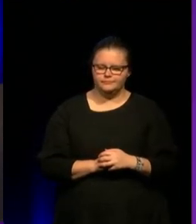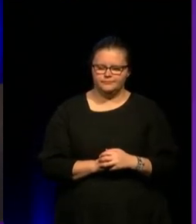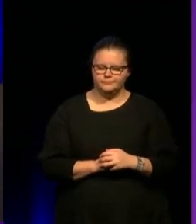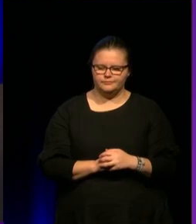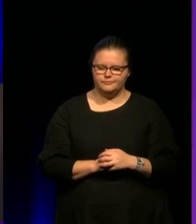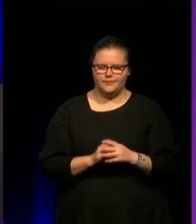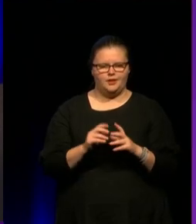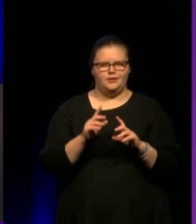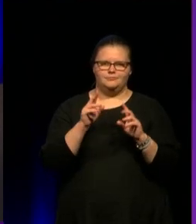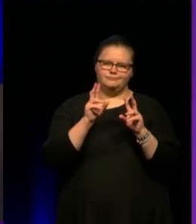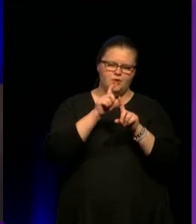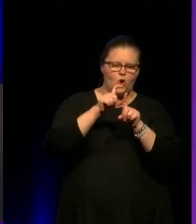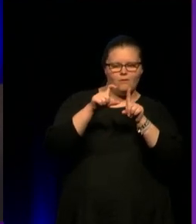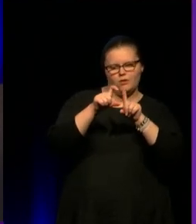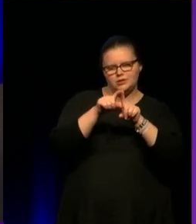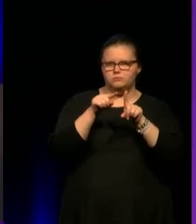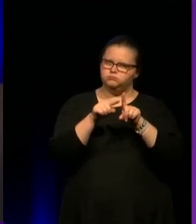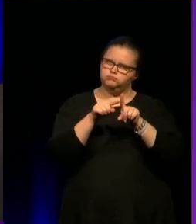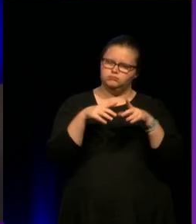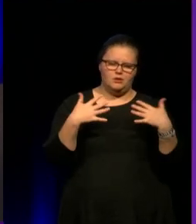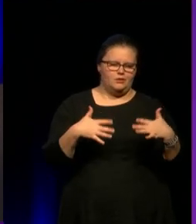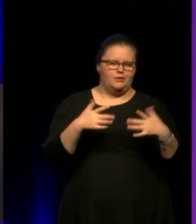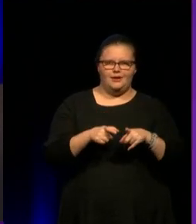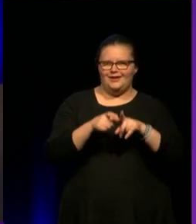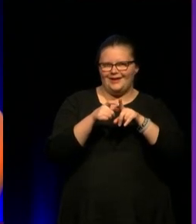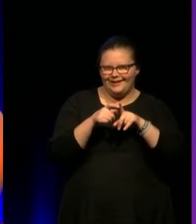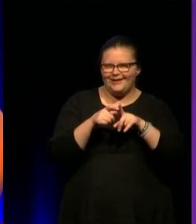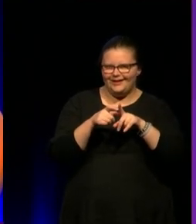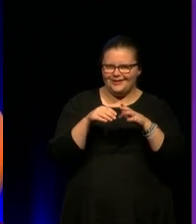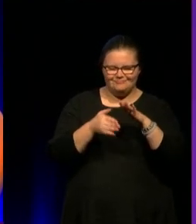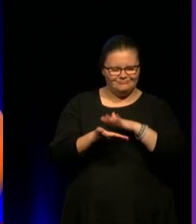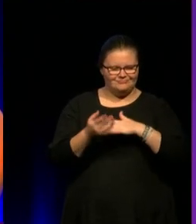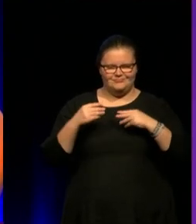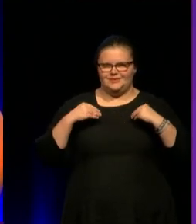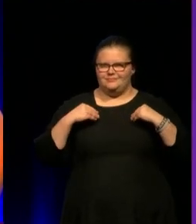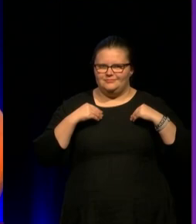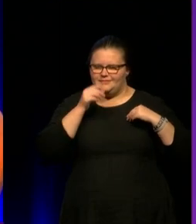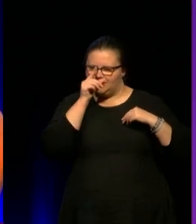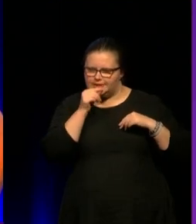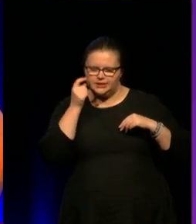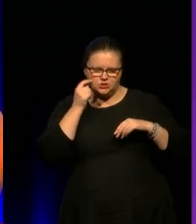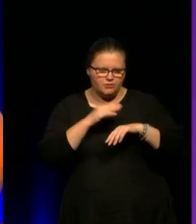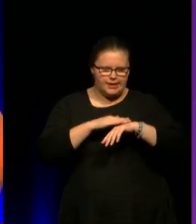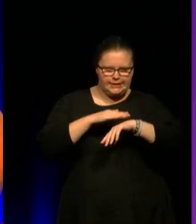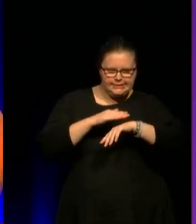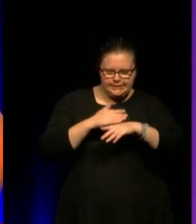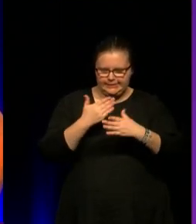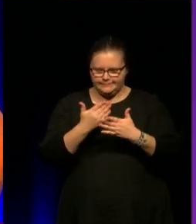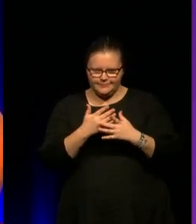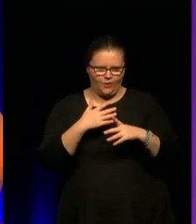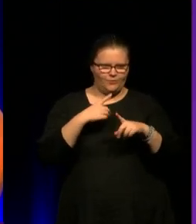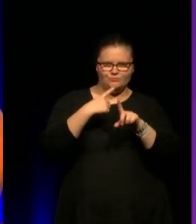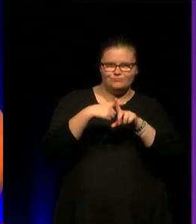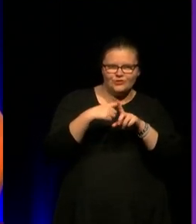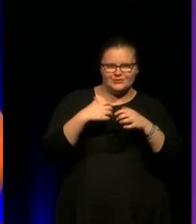And culture is such a hard thing as a company, especially when you scale quickly. You can spend so much energy to create a positive, energetic, candid,